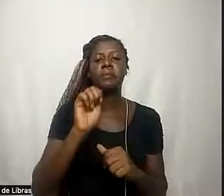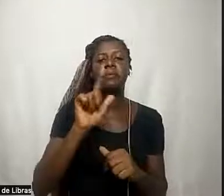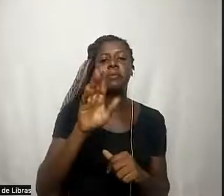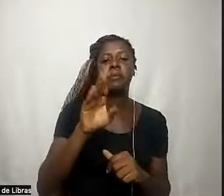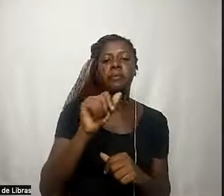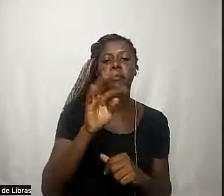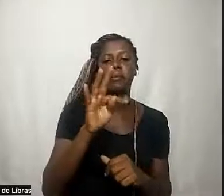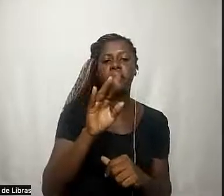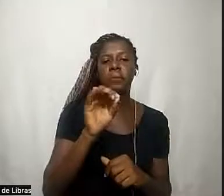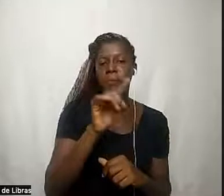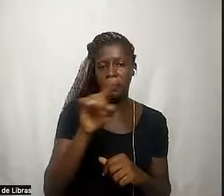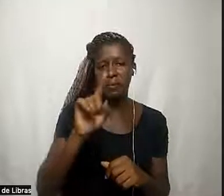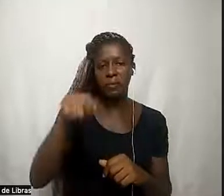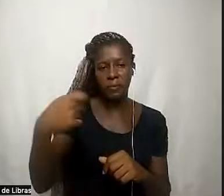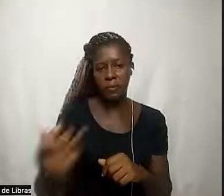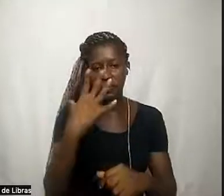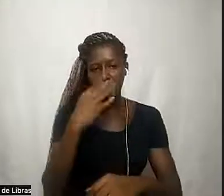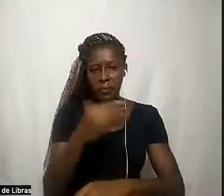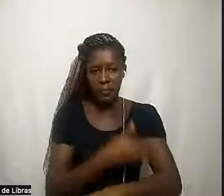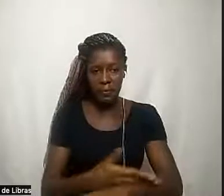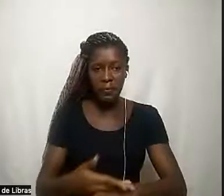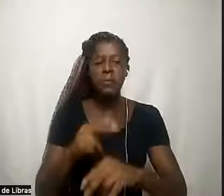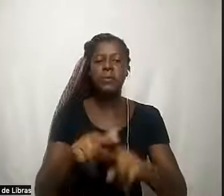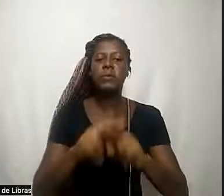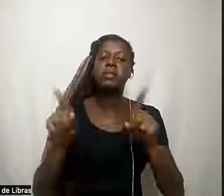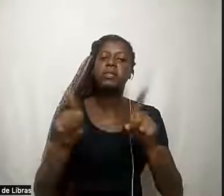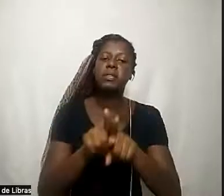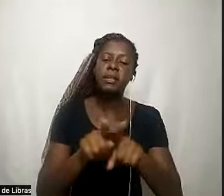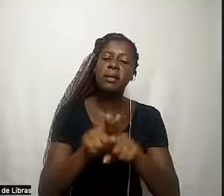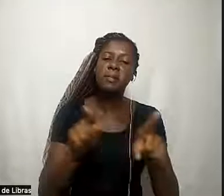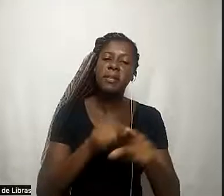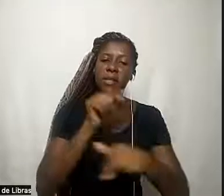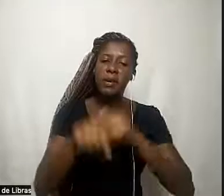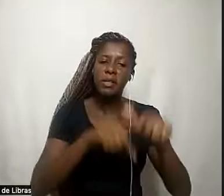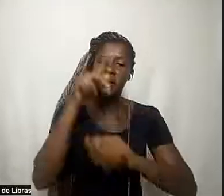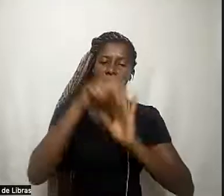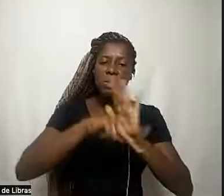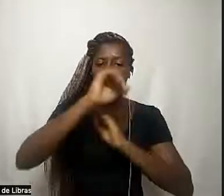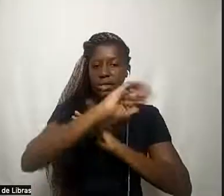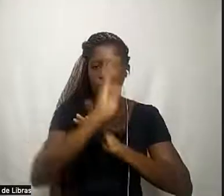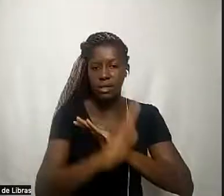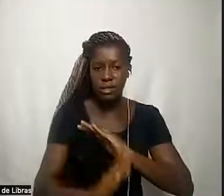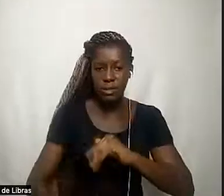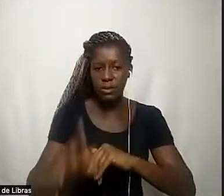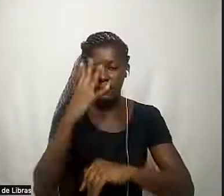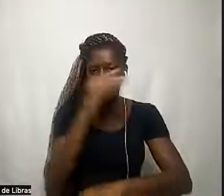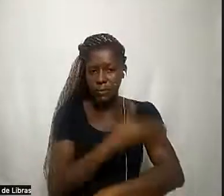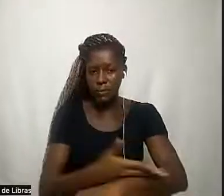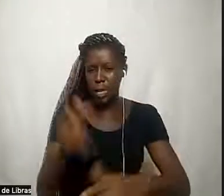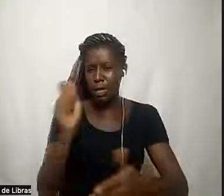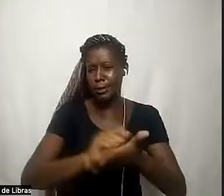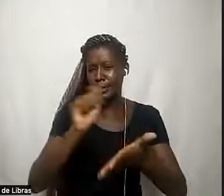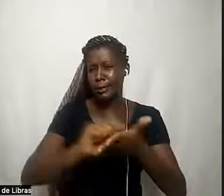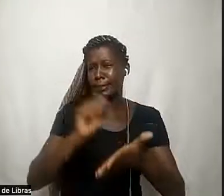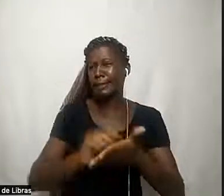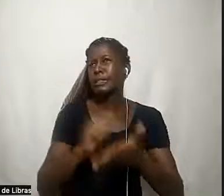beginning of the elaboration of the national plan for conservation of albatrosses, which was